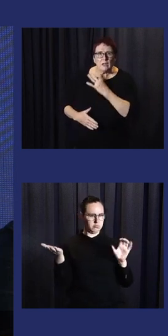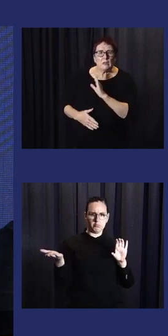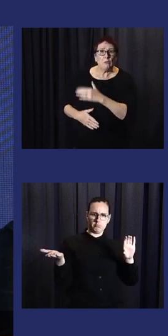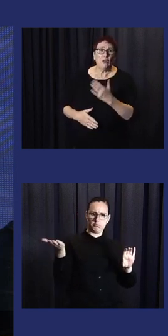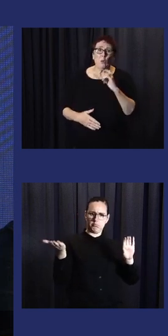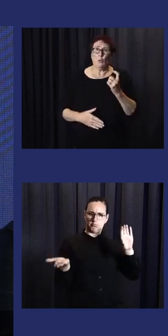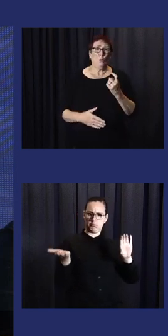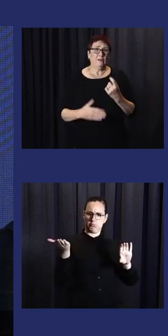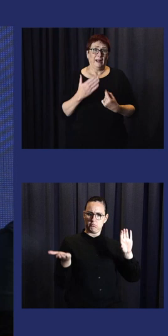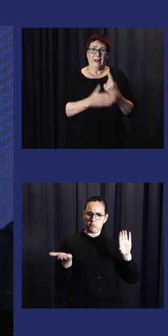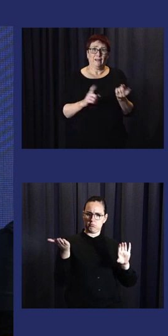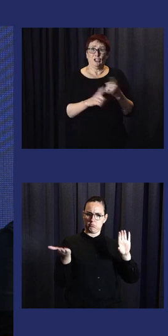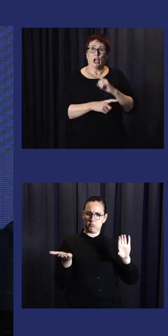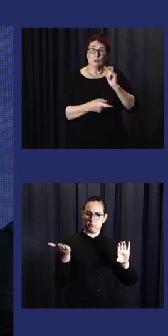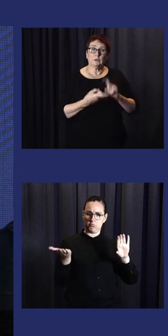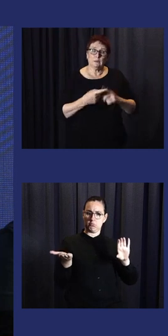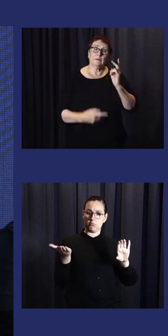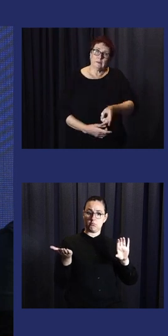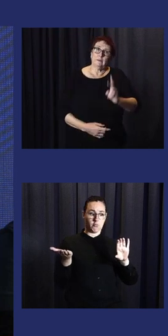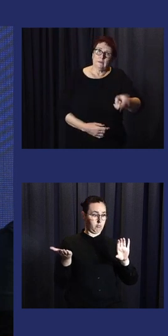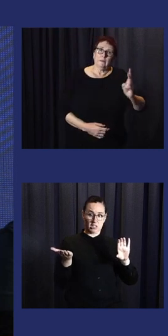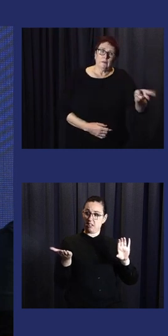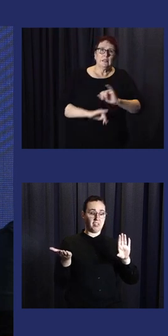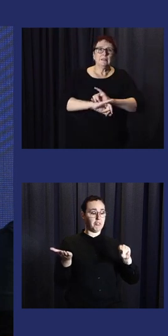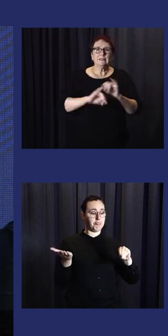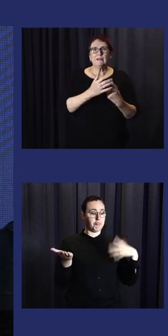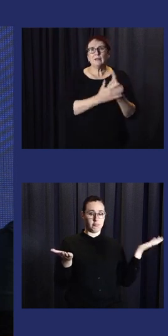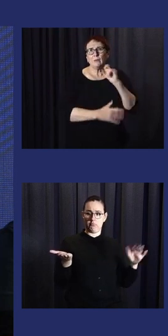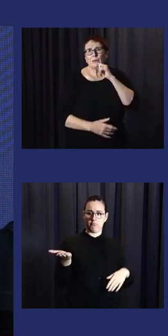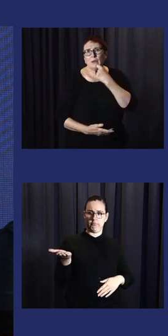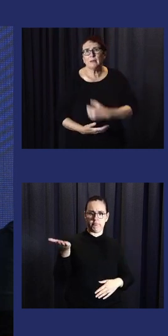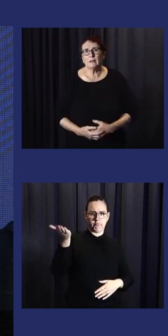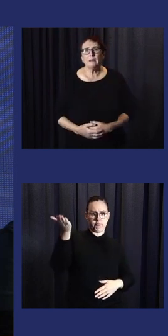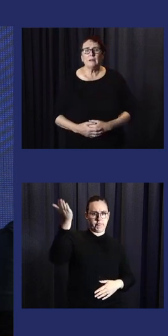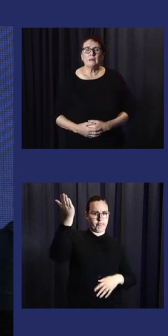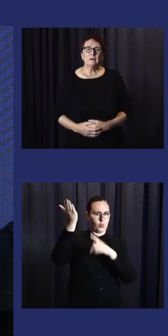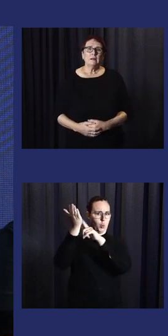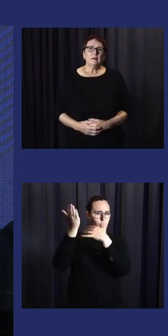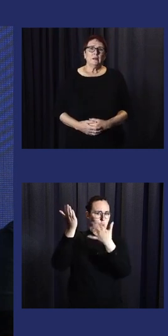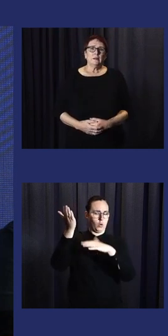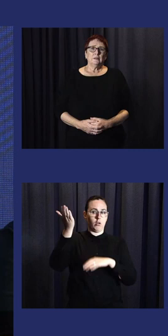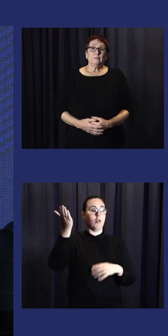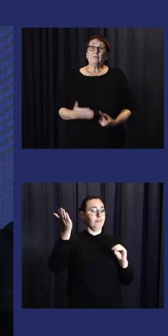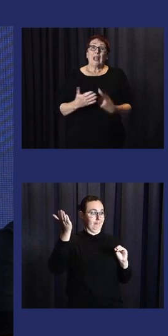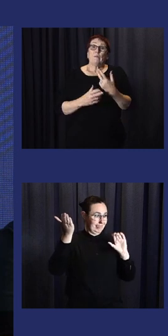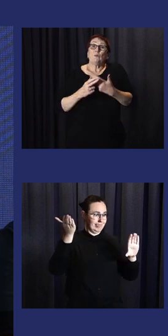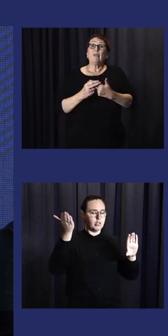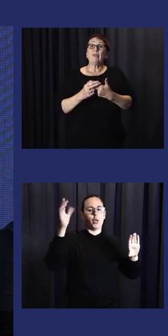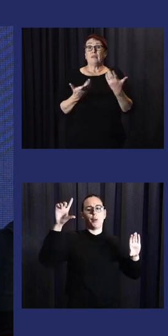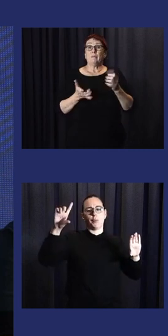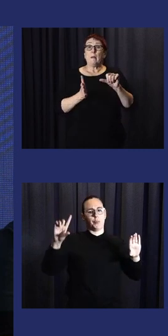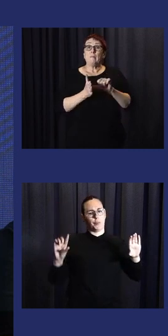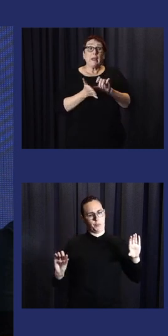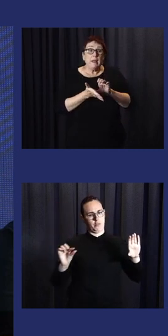end. And this is happening similarly, more or less, with the capital market investments that